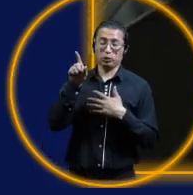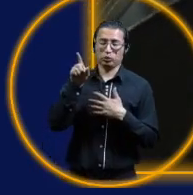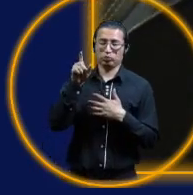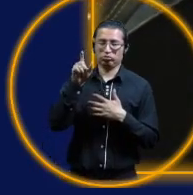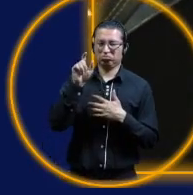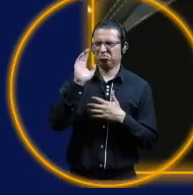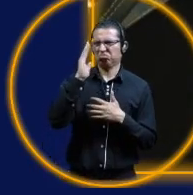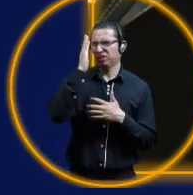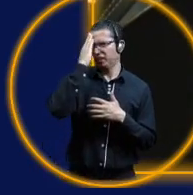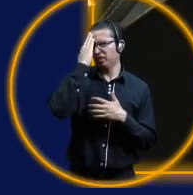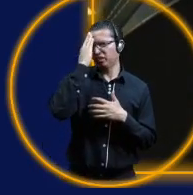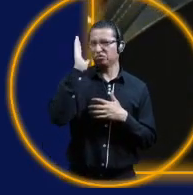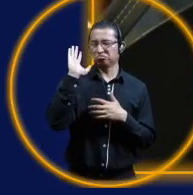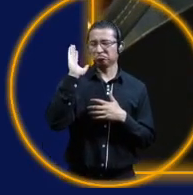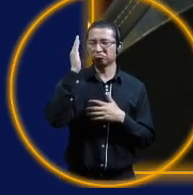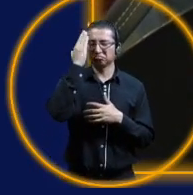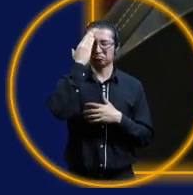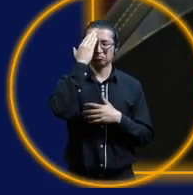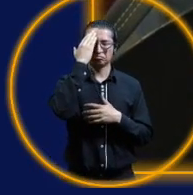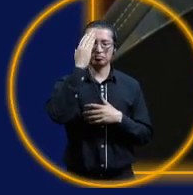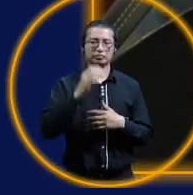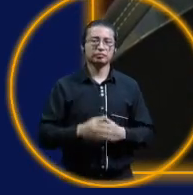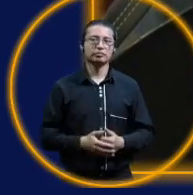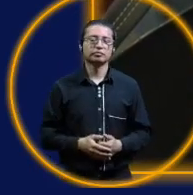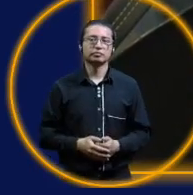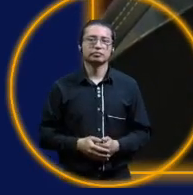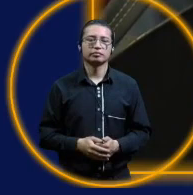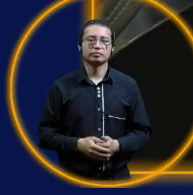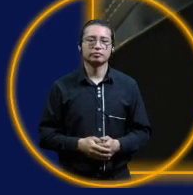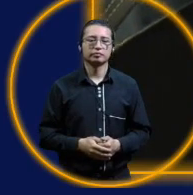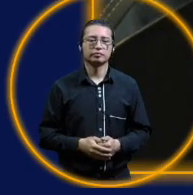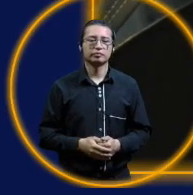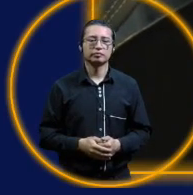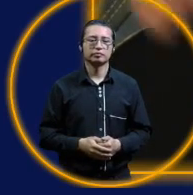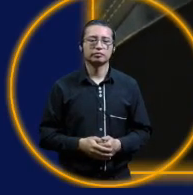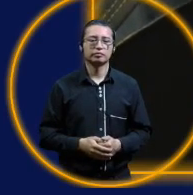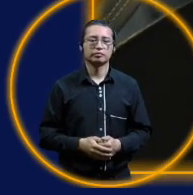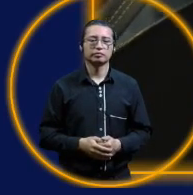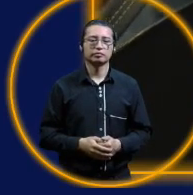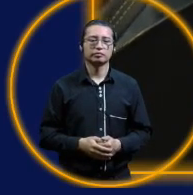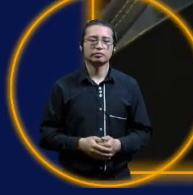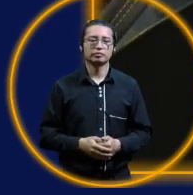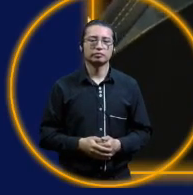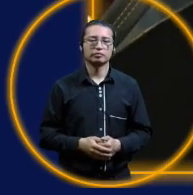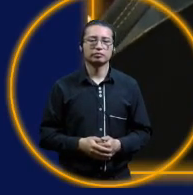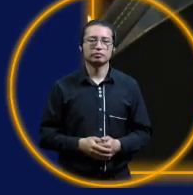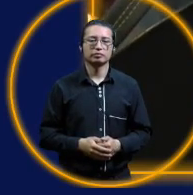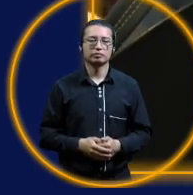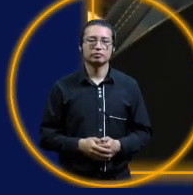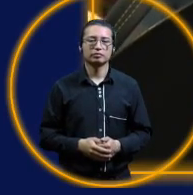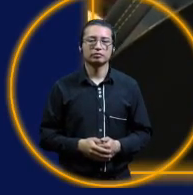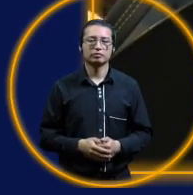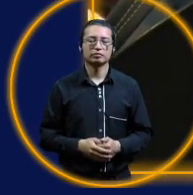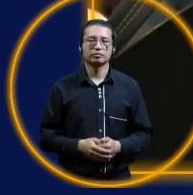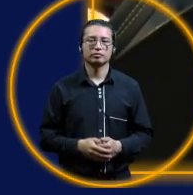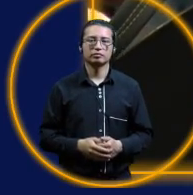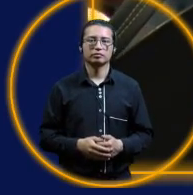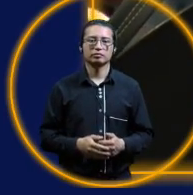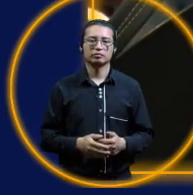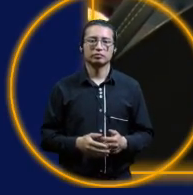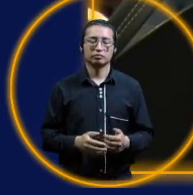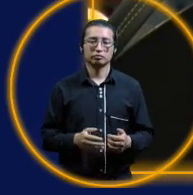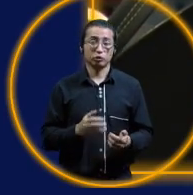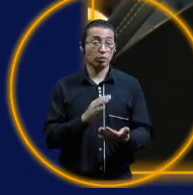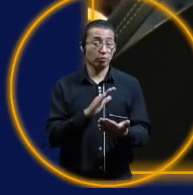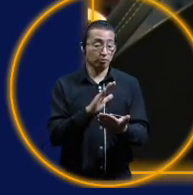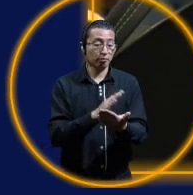the quality of the music in the future? How do you see it? Because if everyone can do music, how do